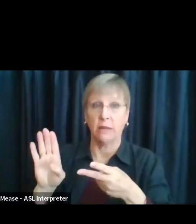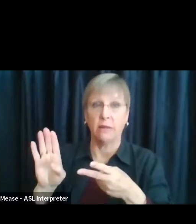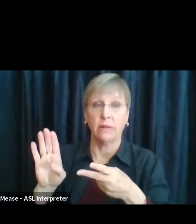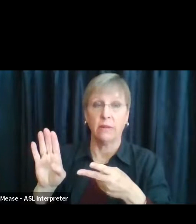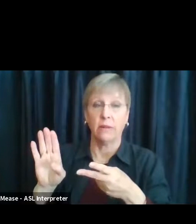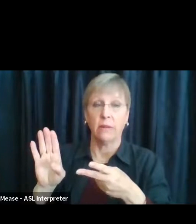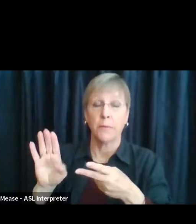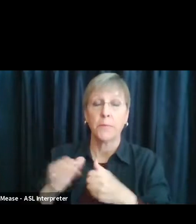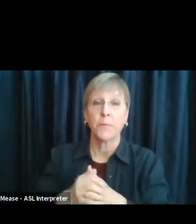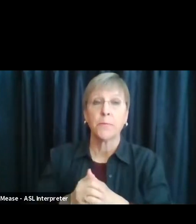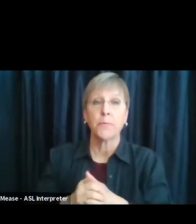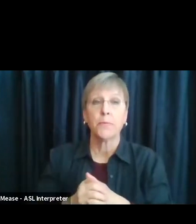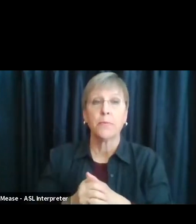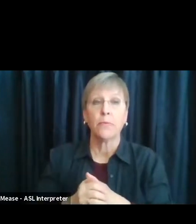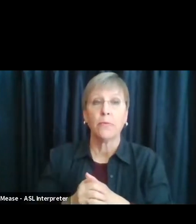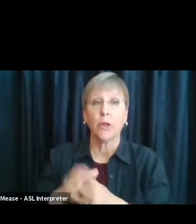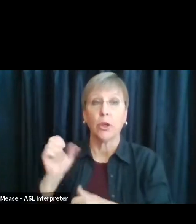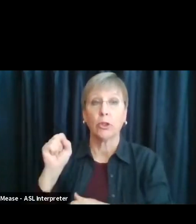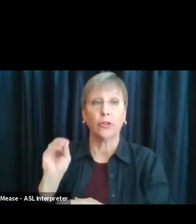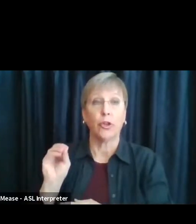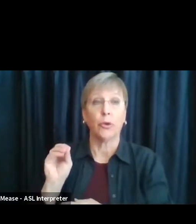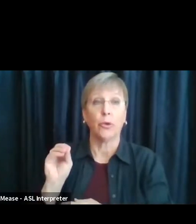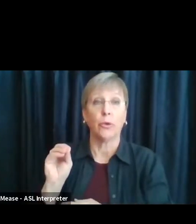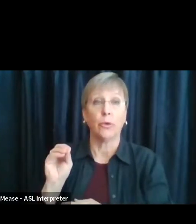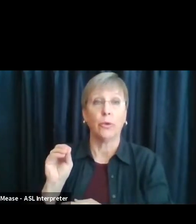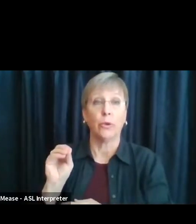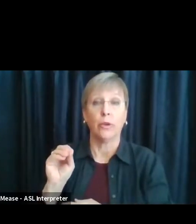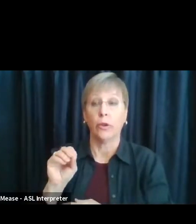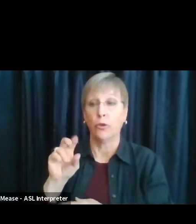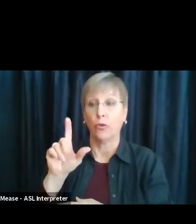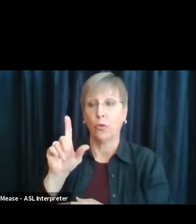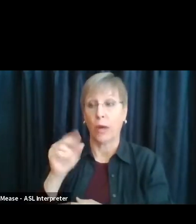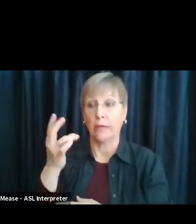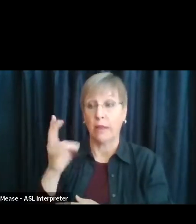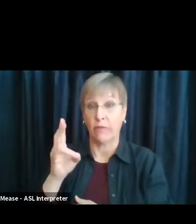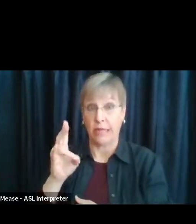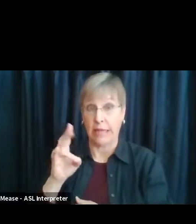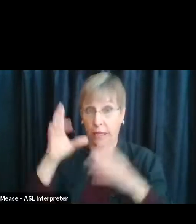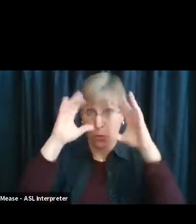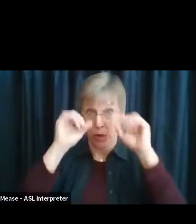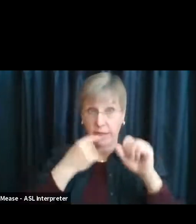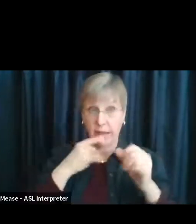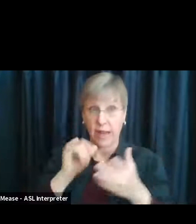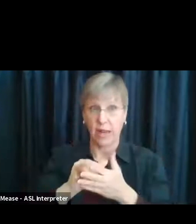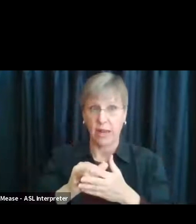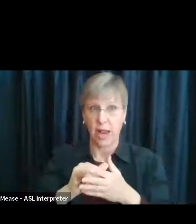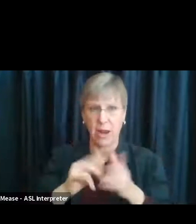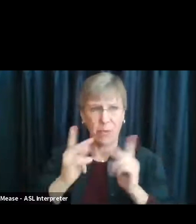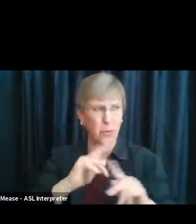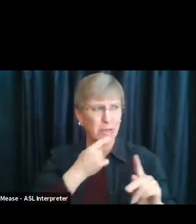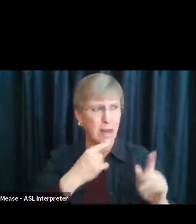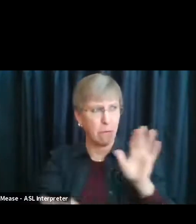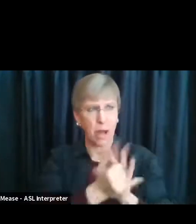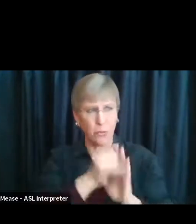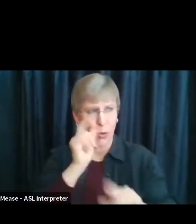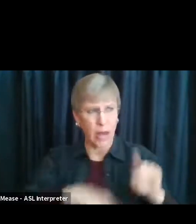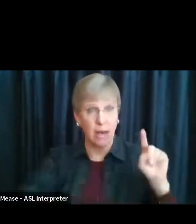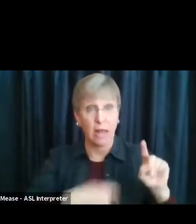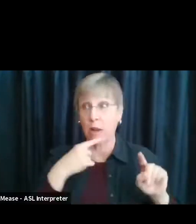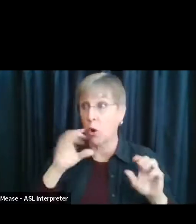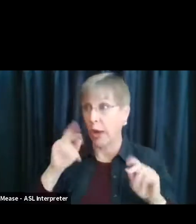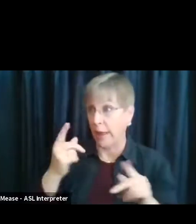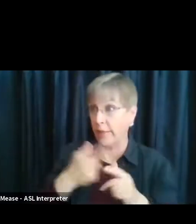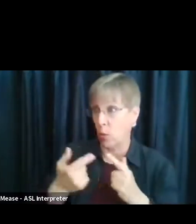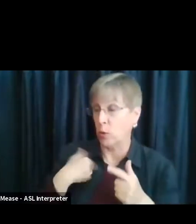ex-Dahomey. And so 2017, he said that, and people said, it's impossible, you can't. And he said, okay, we're going to change